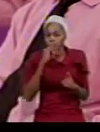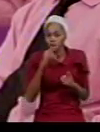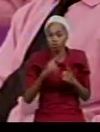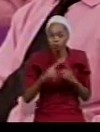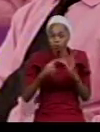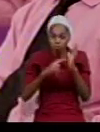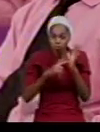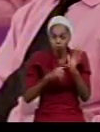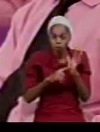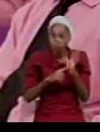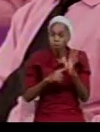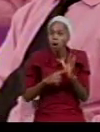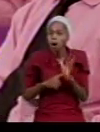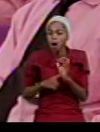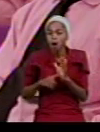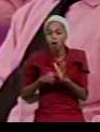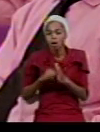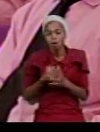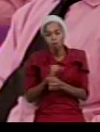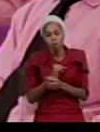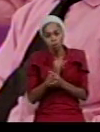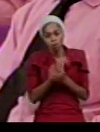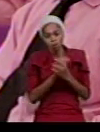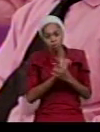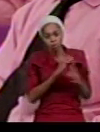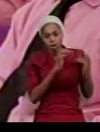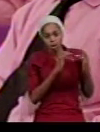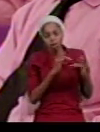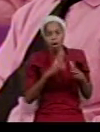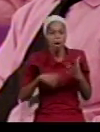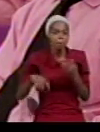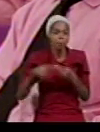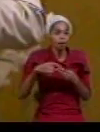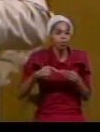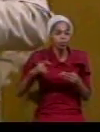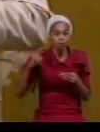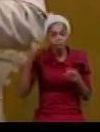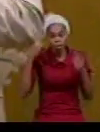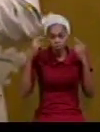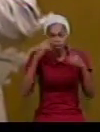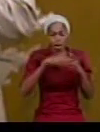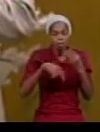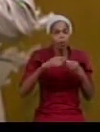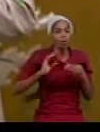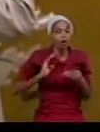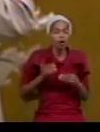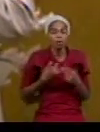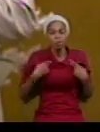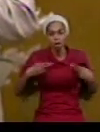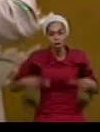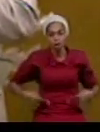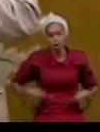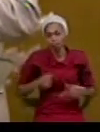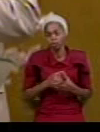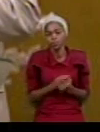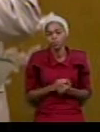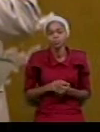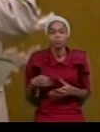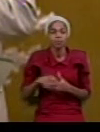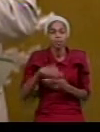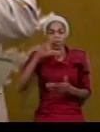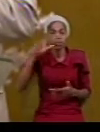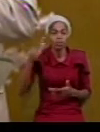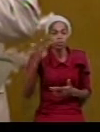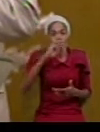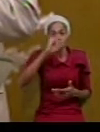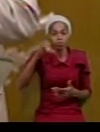still concerned about your health and my health and our general well-being. Look at that in 3 John verse 2.